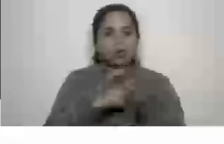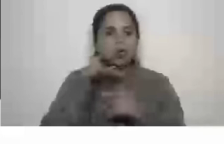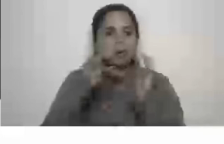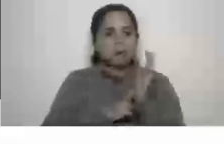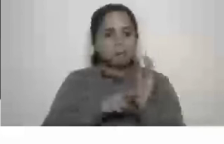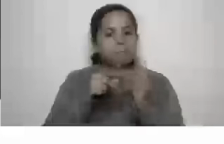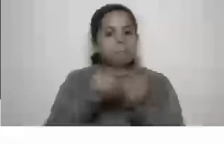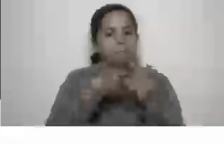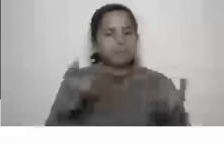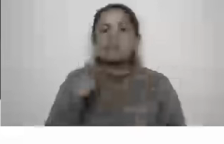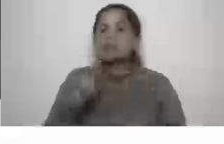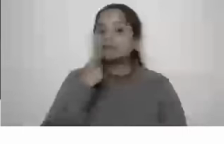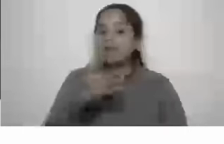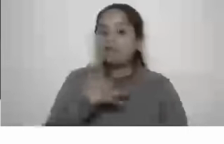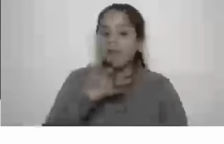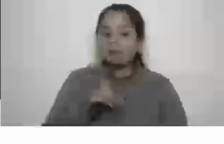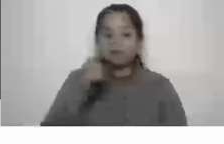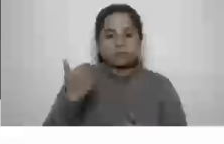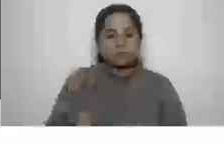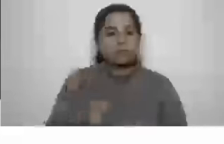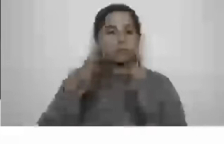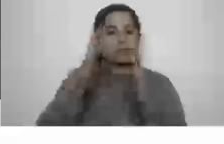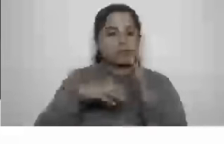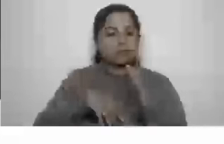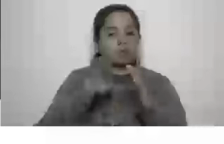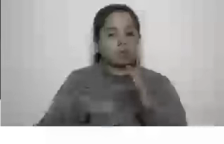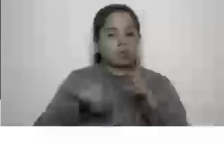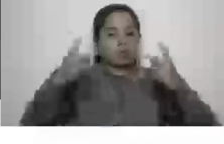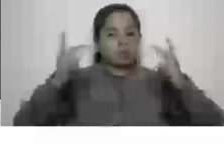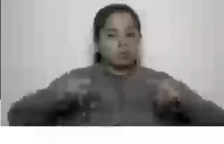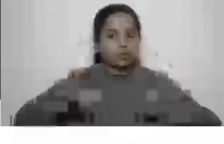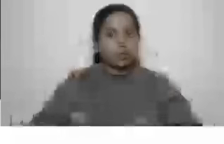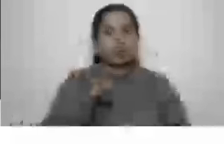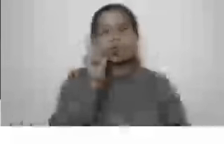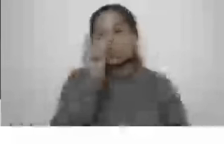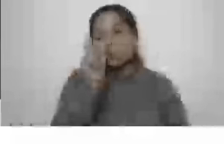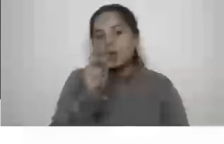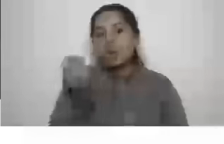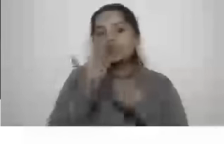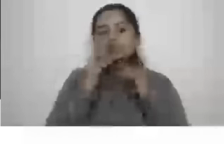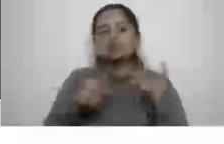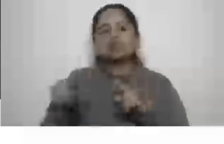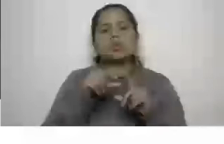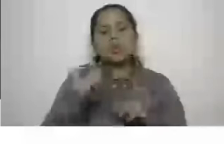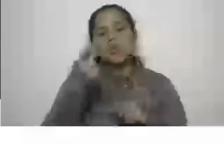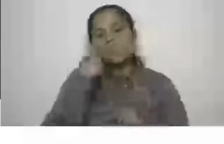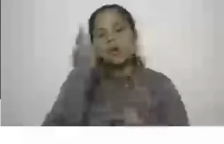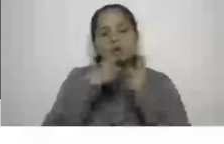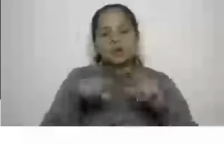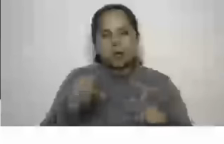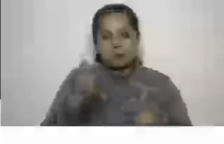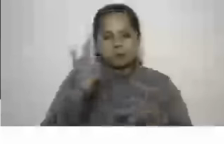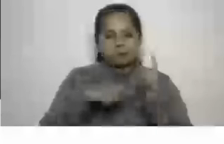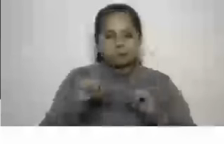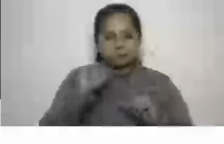guidelines. As it says, reading texts which are translation of what students have read in their mother tongue or first language